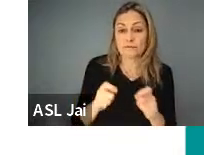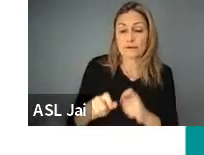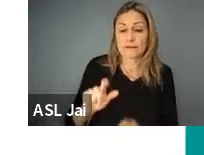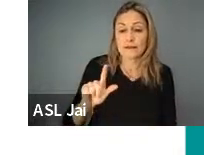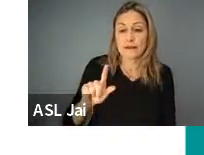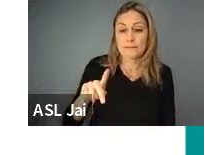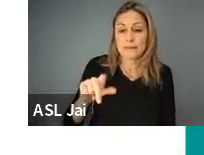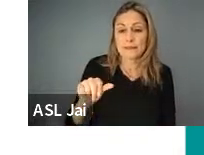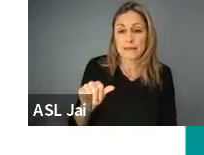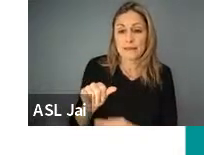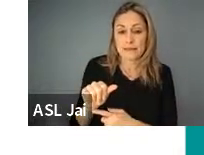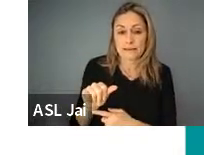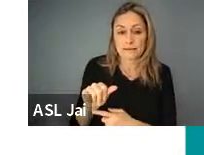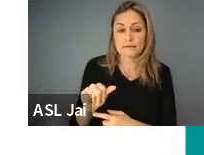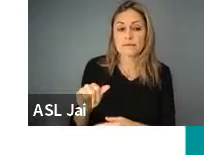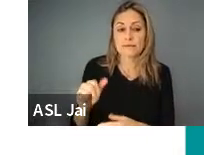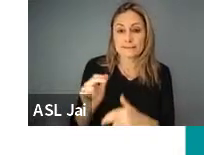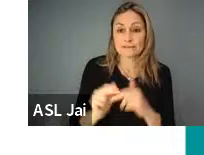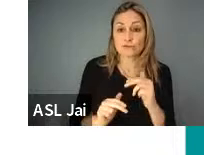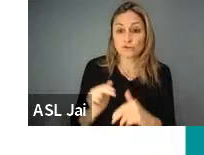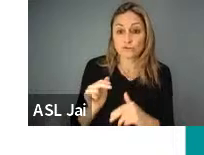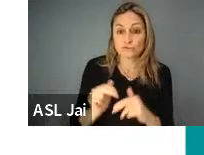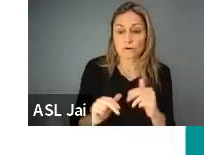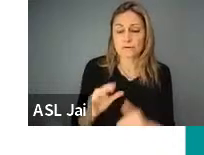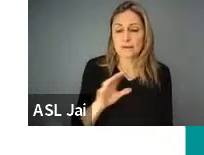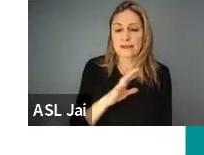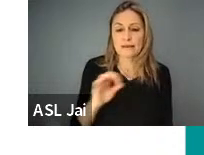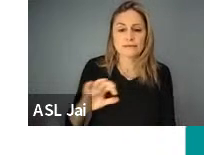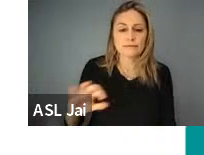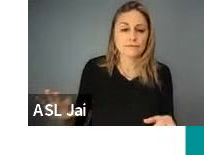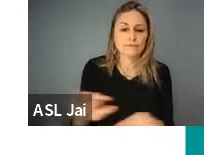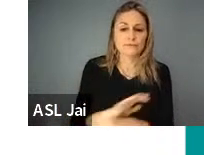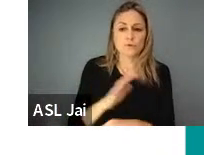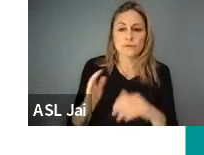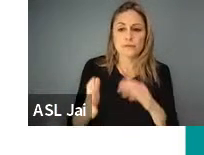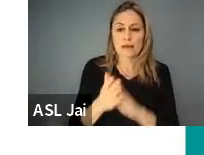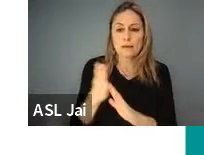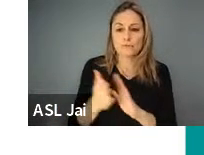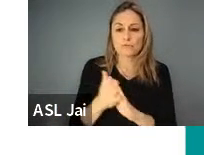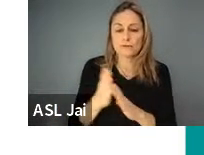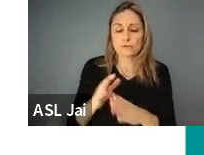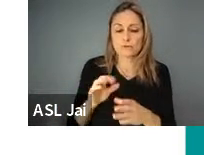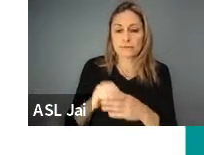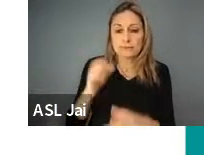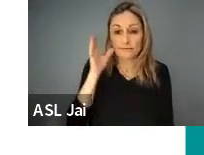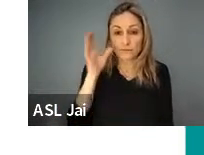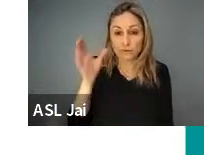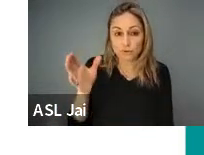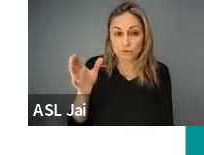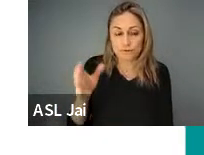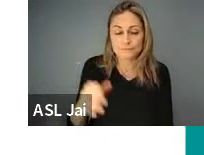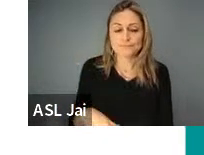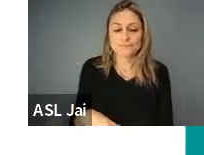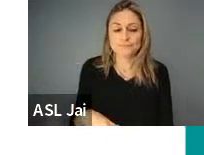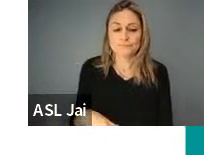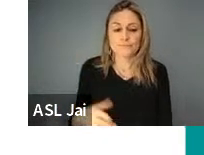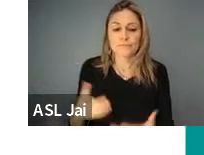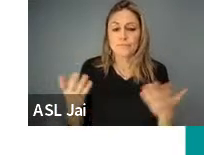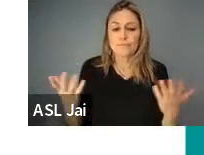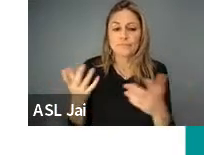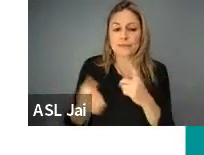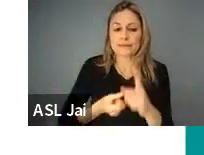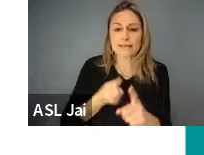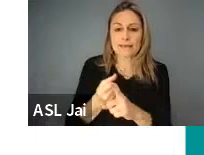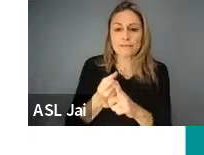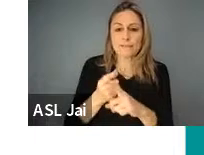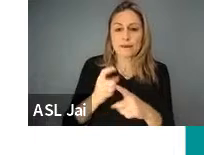is constructed and is fully operational in the future. What would be the impacts to